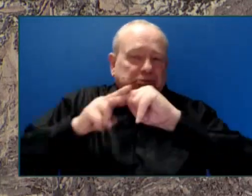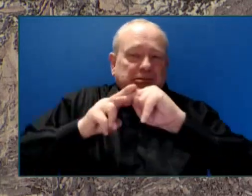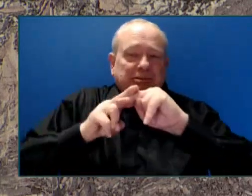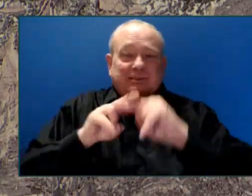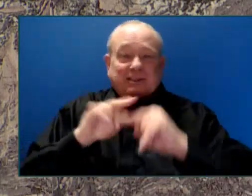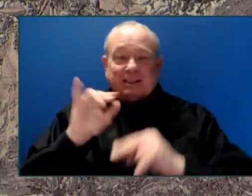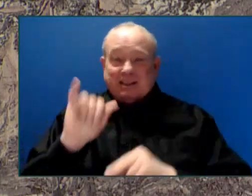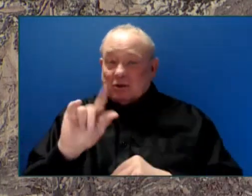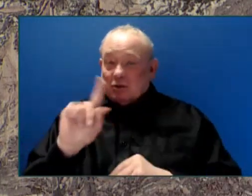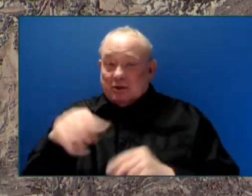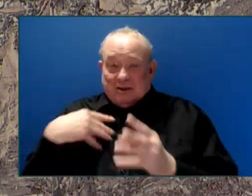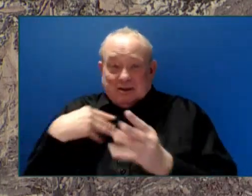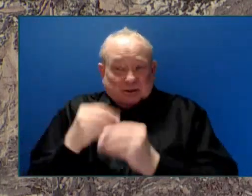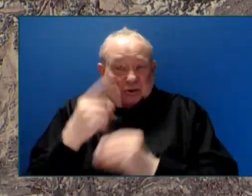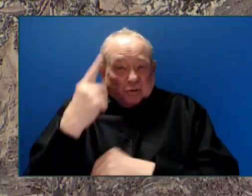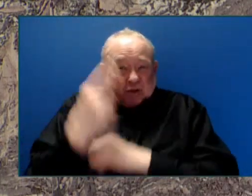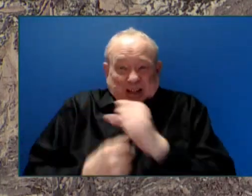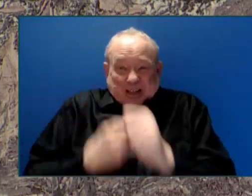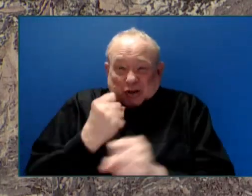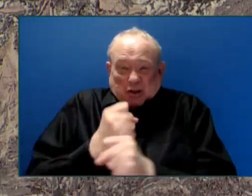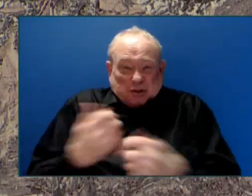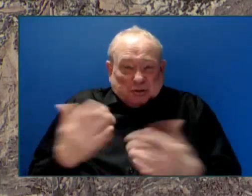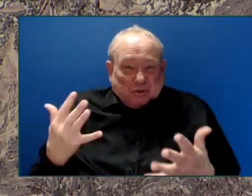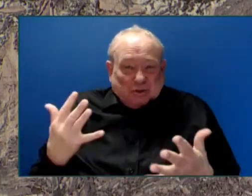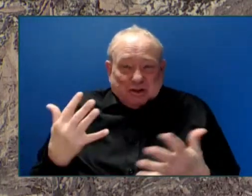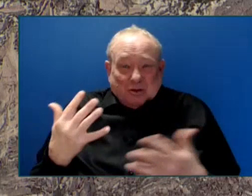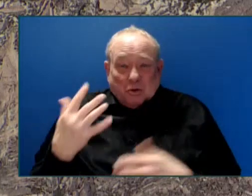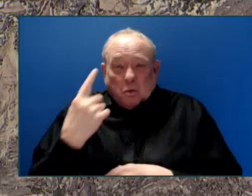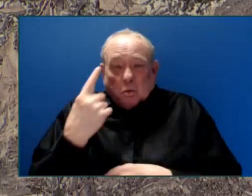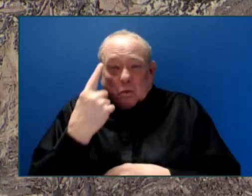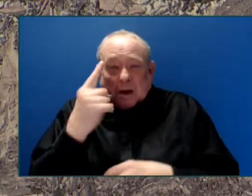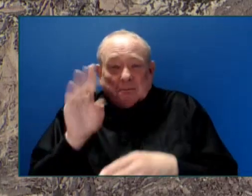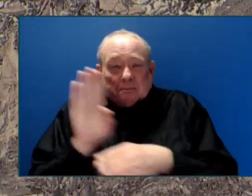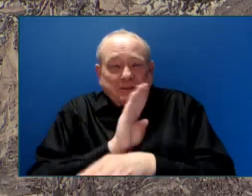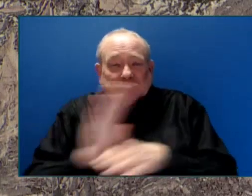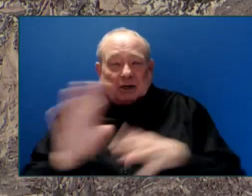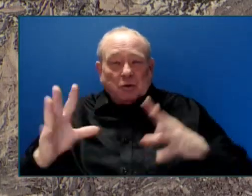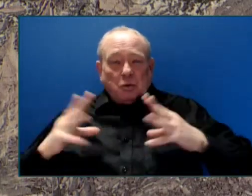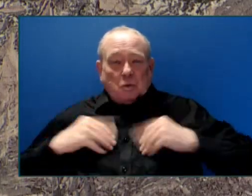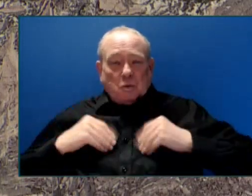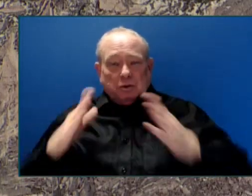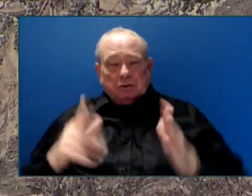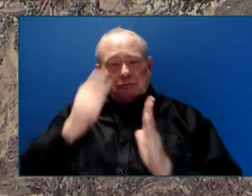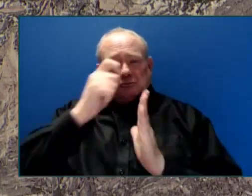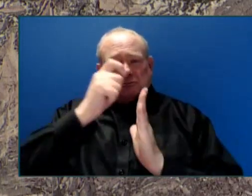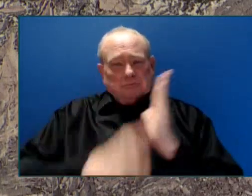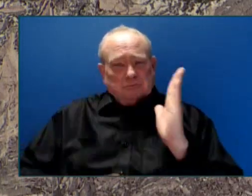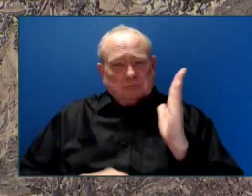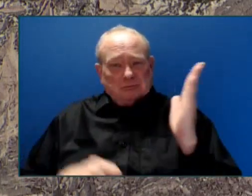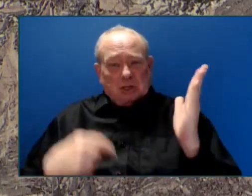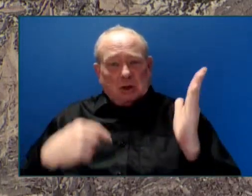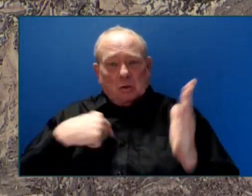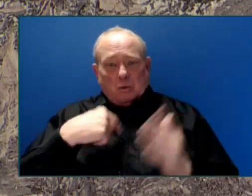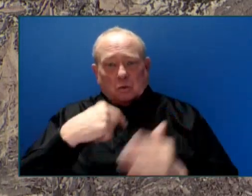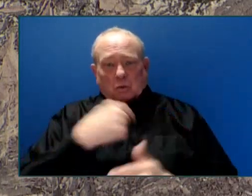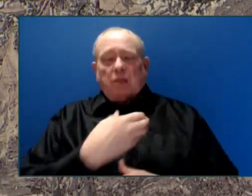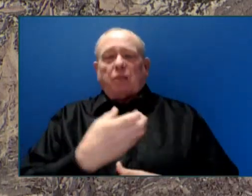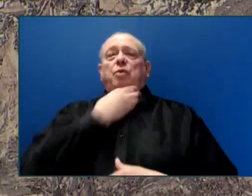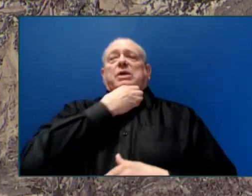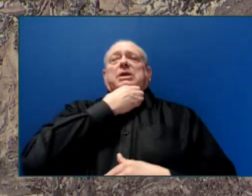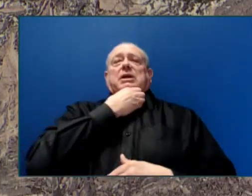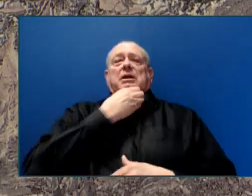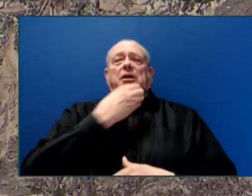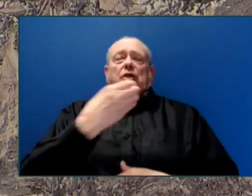not just threatened, again yesterday, and it's not safe for anyone. Not to mention all the customers we've lost. I have